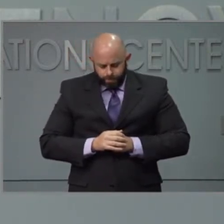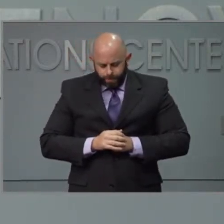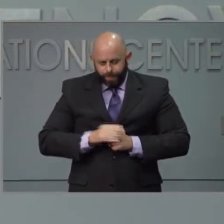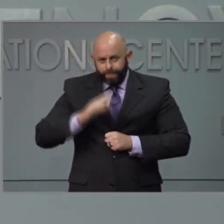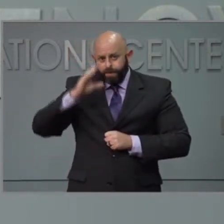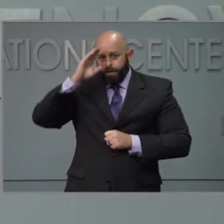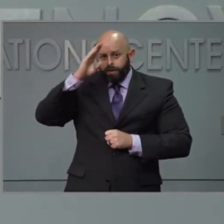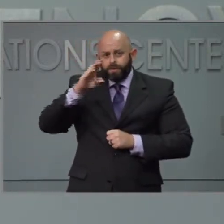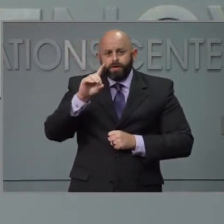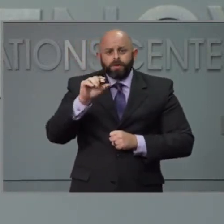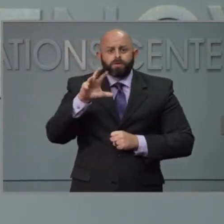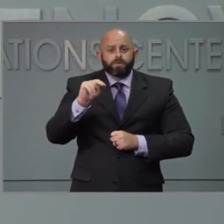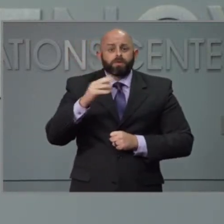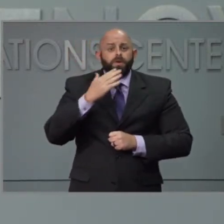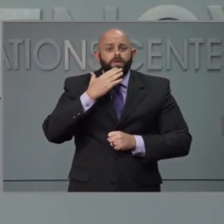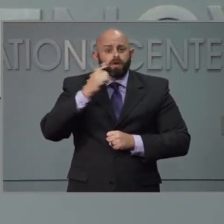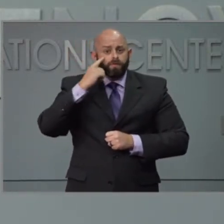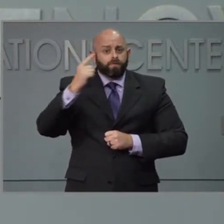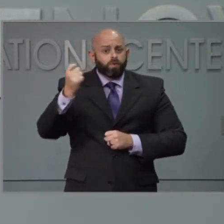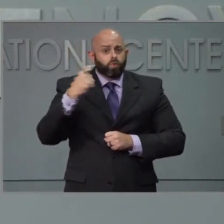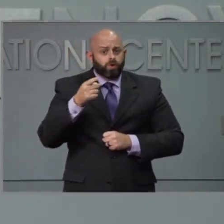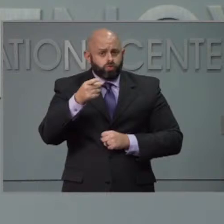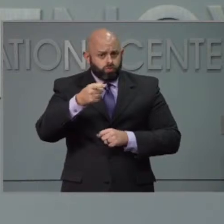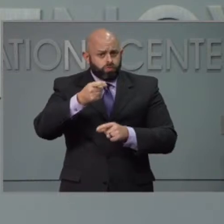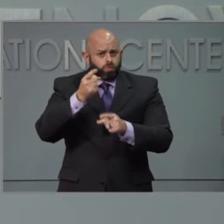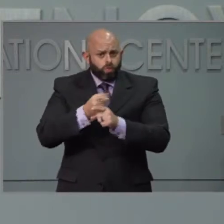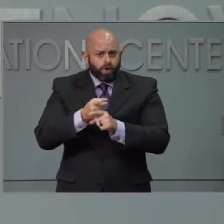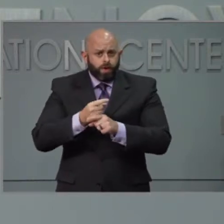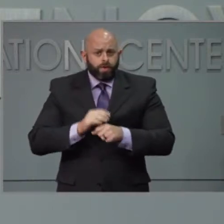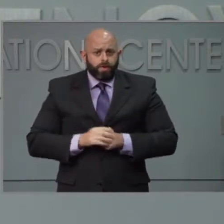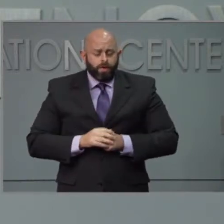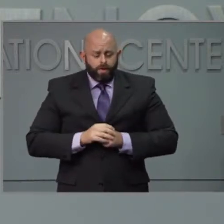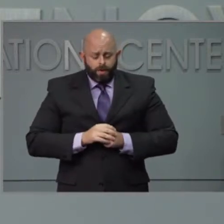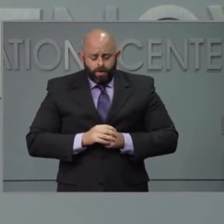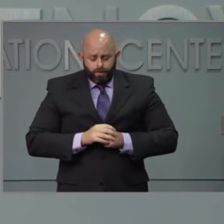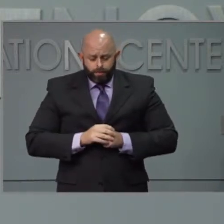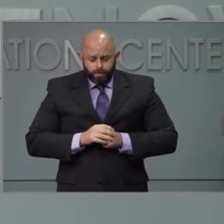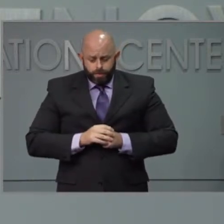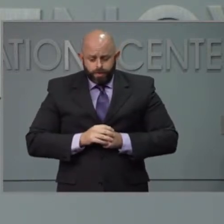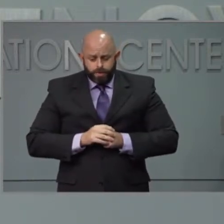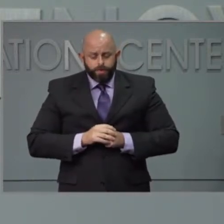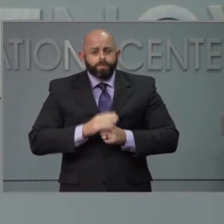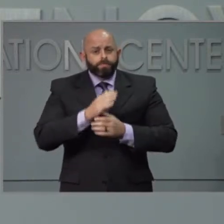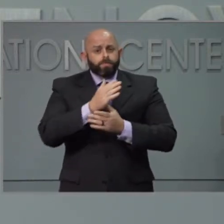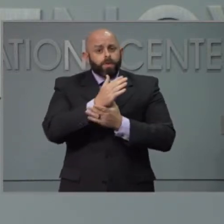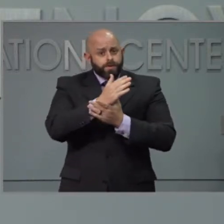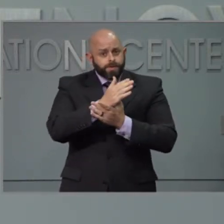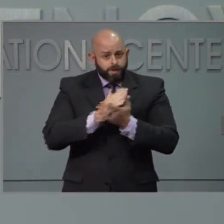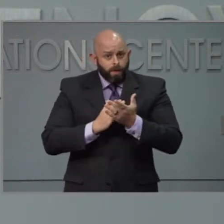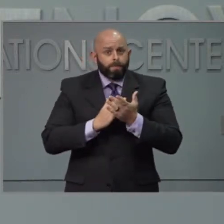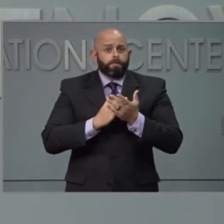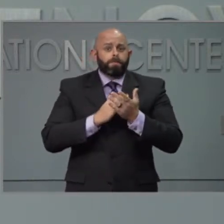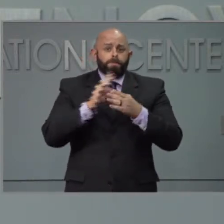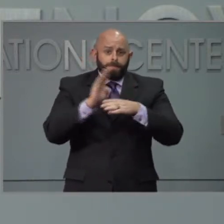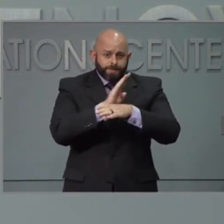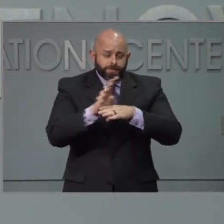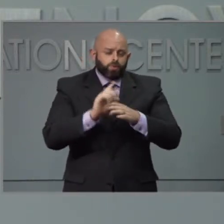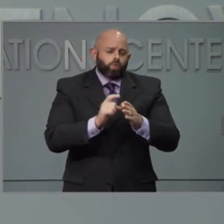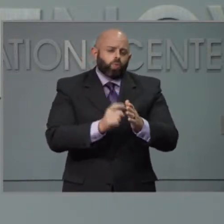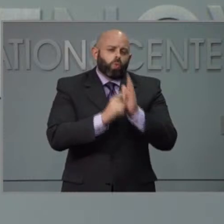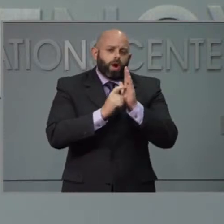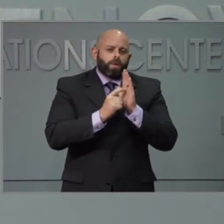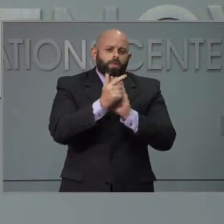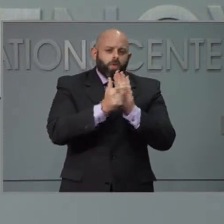Hi, Dawn. Thanks for the question. You're exactly right in terms of there are certain entities that are required by law to report